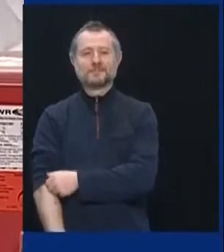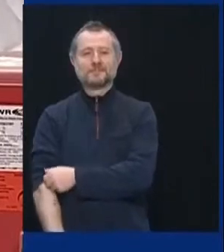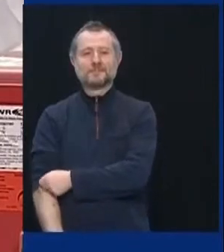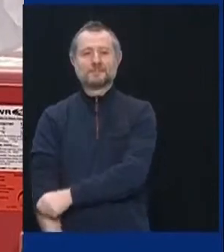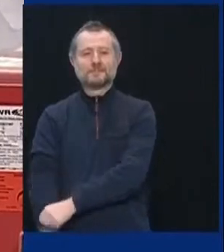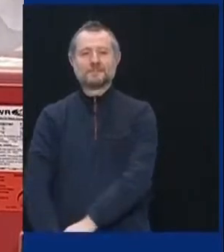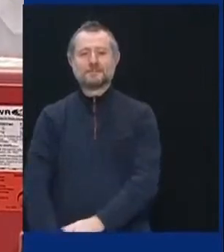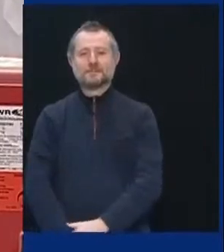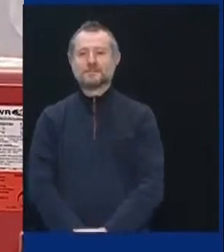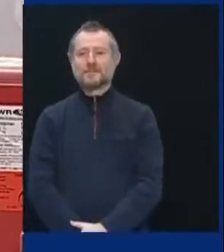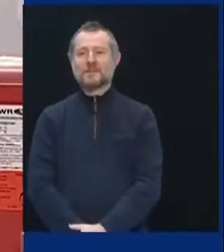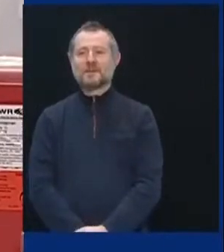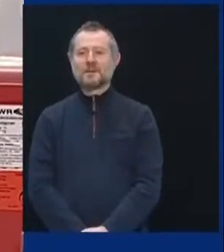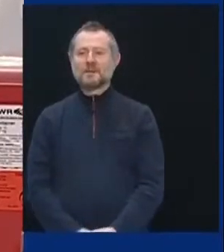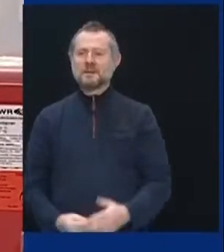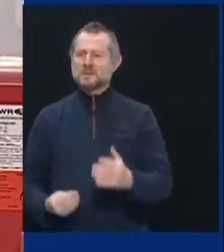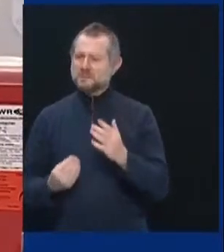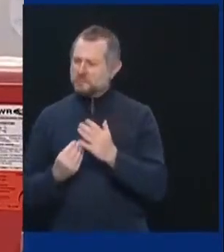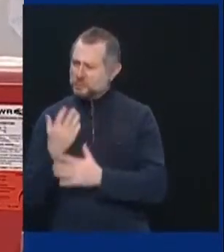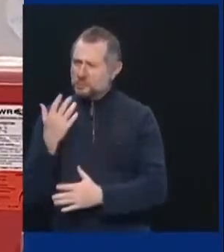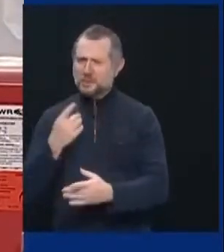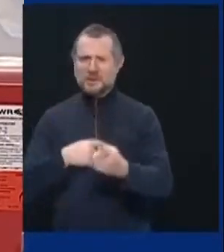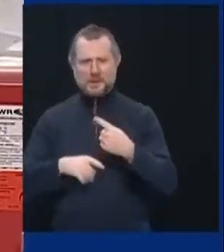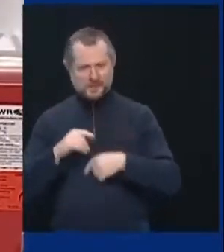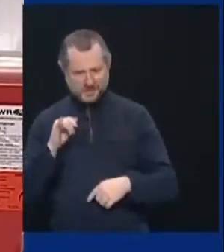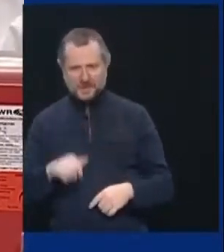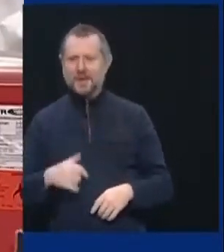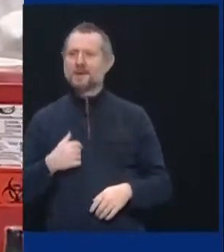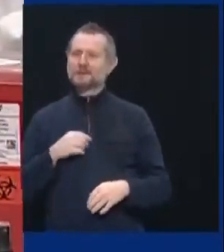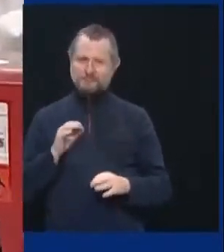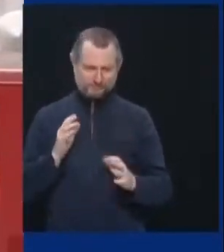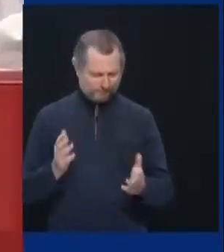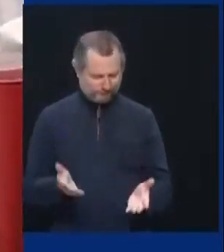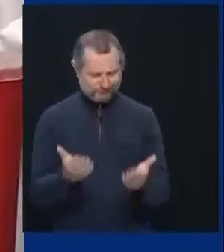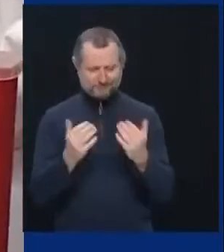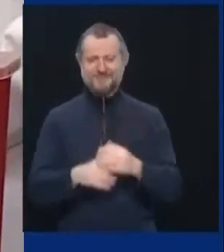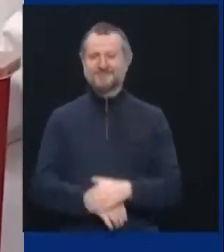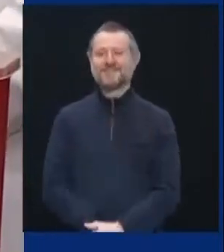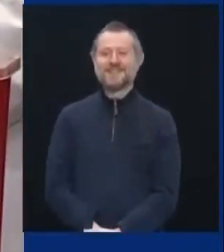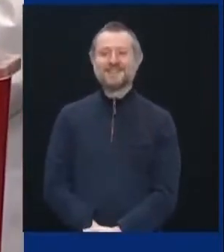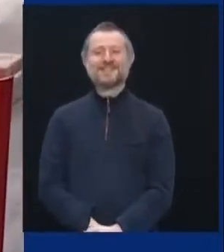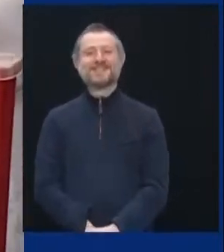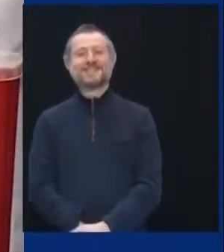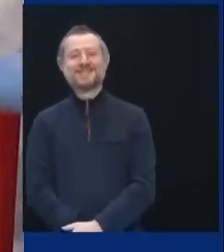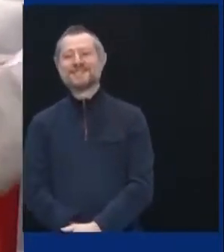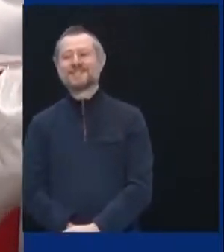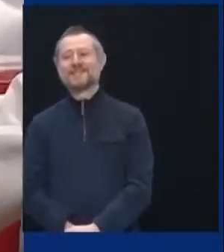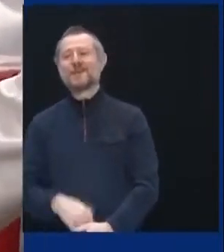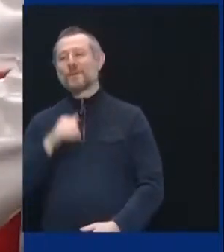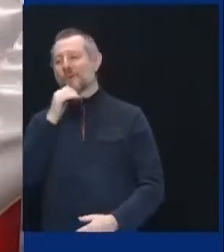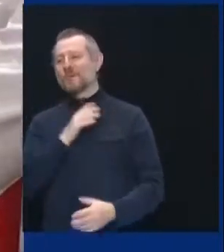Spring is coming. I'm preaching. Come. We know it's not gonna hurt because we got two black women.